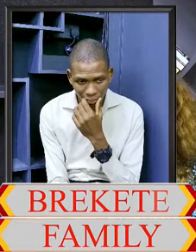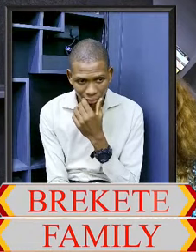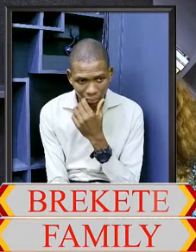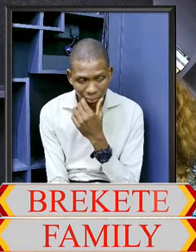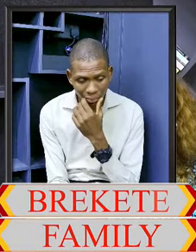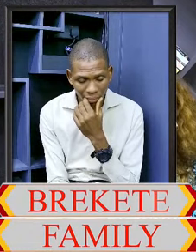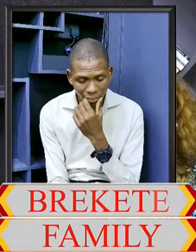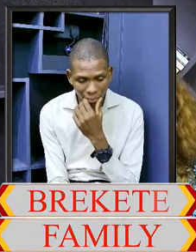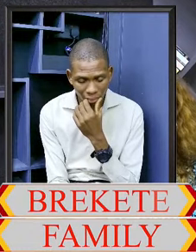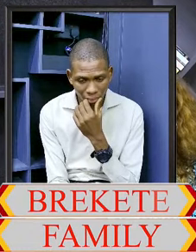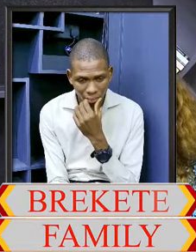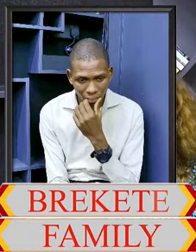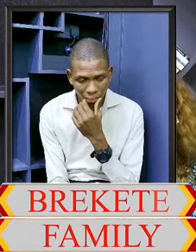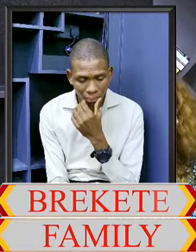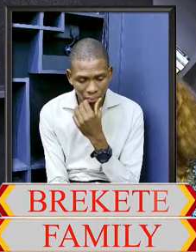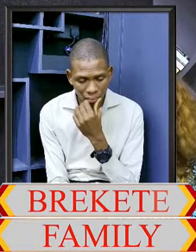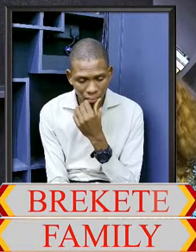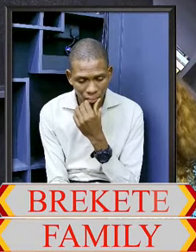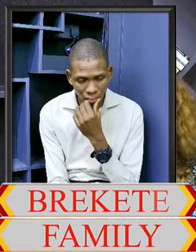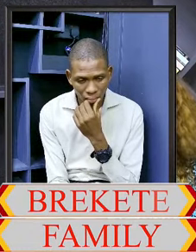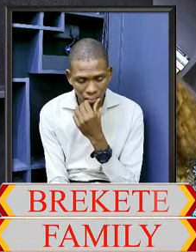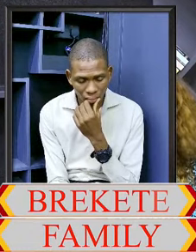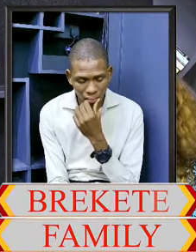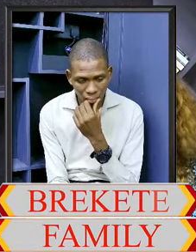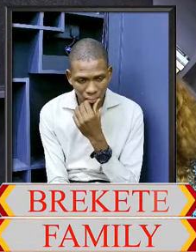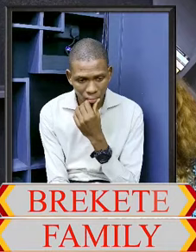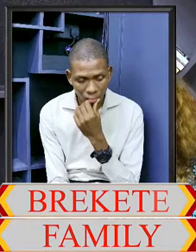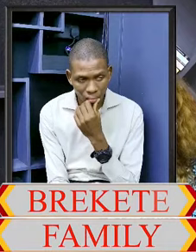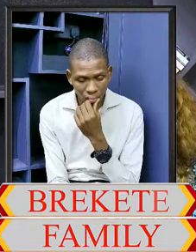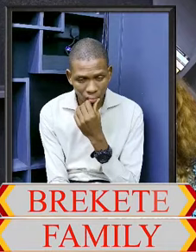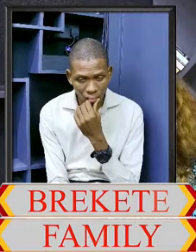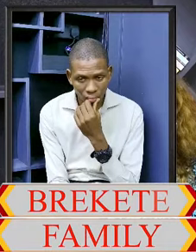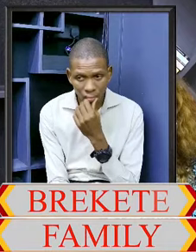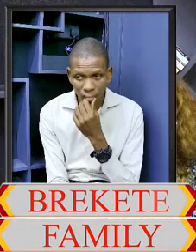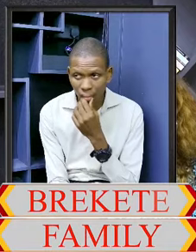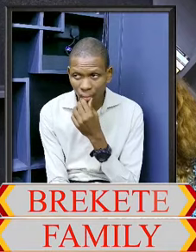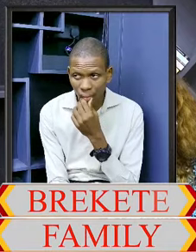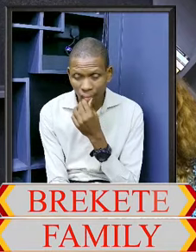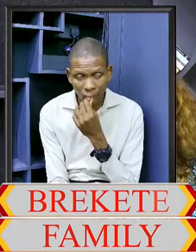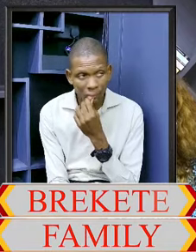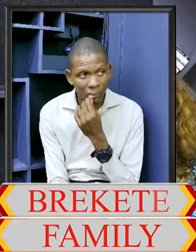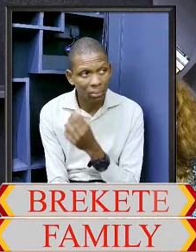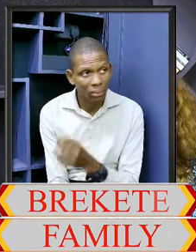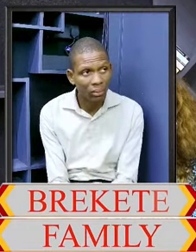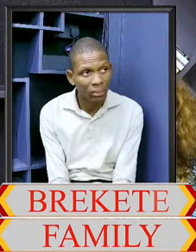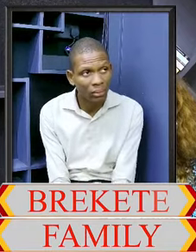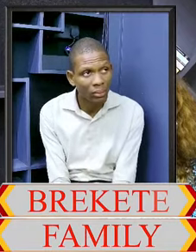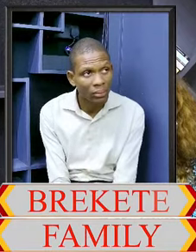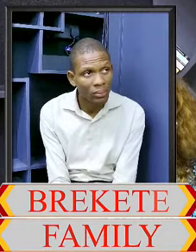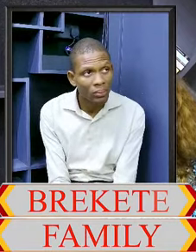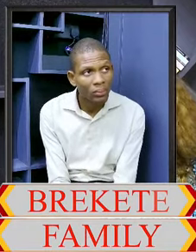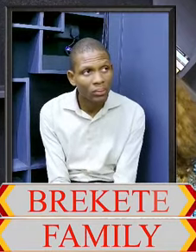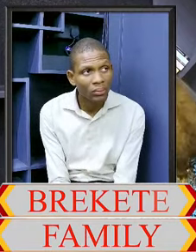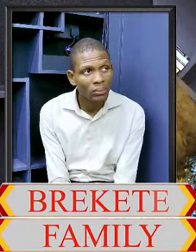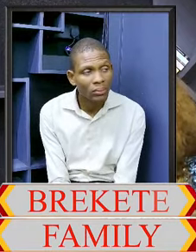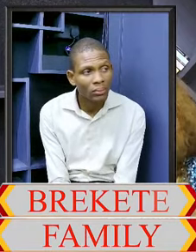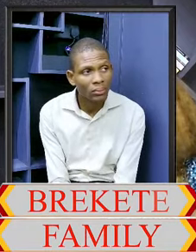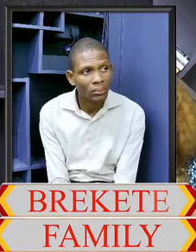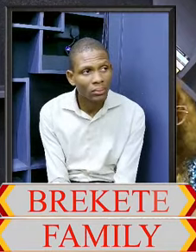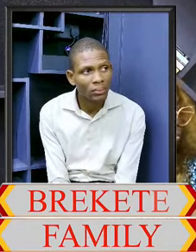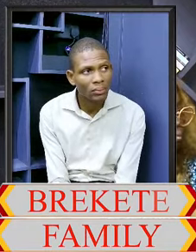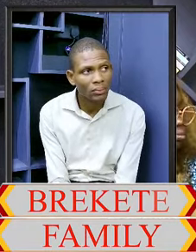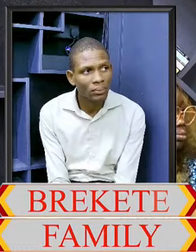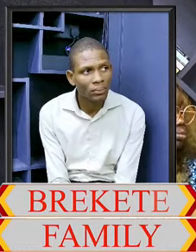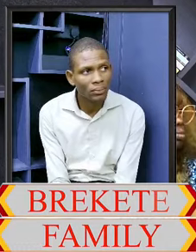one. President. In 1999. President. No, I'm explaining to you, sir. President. I'm explaining. President.